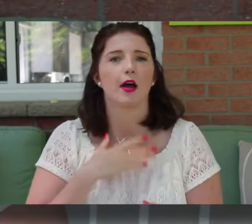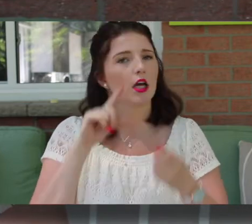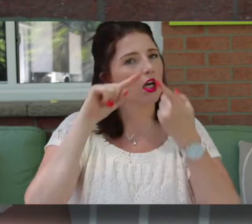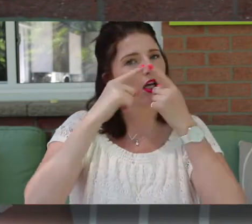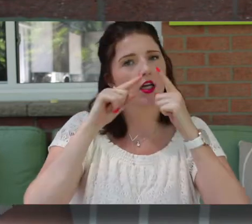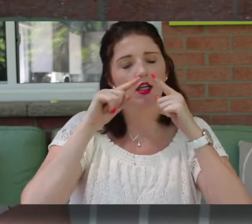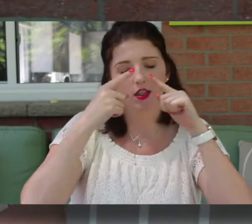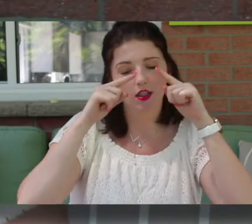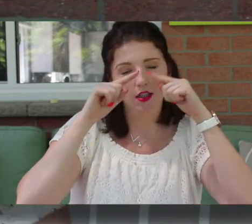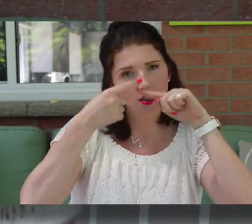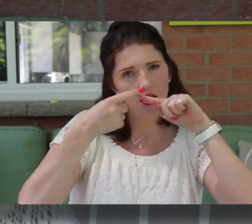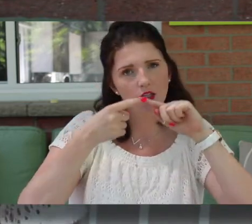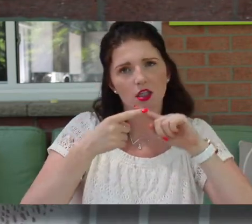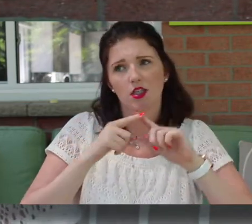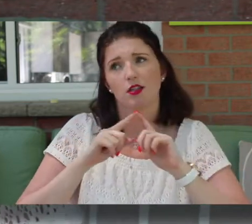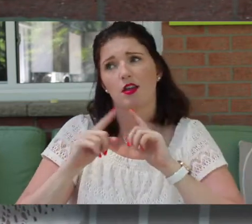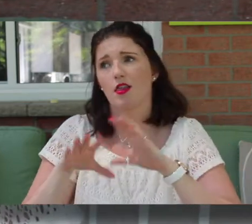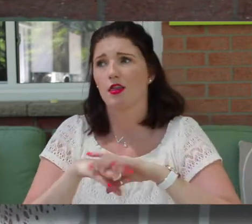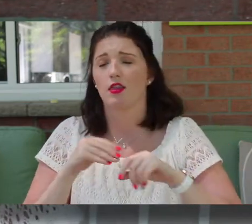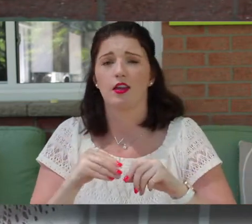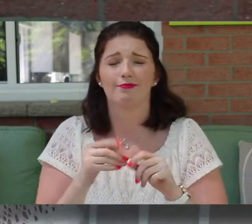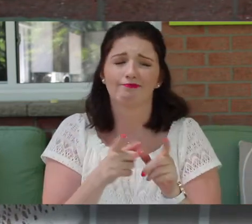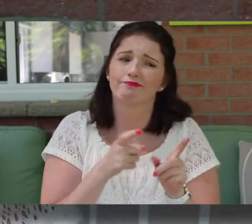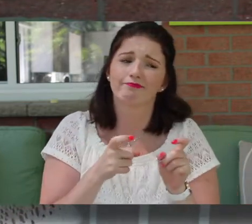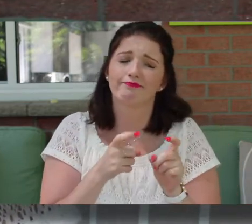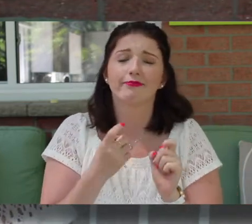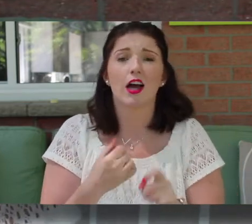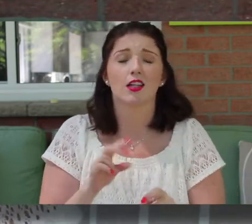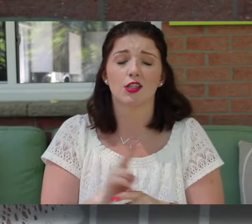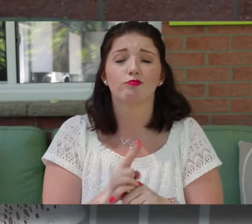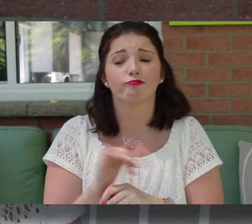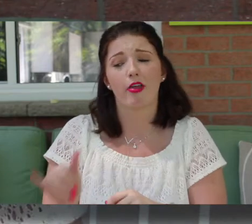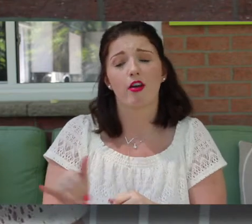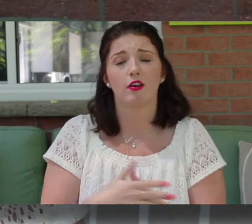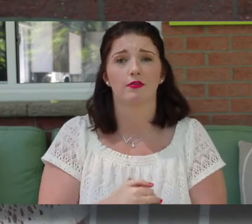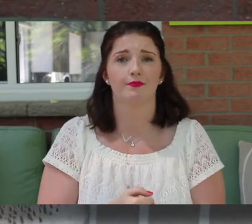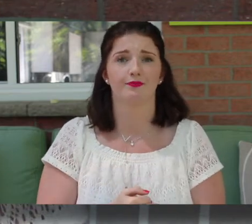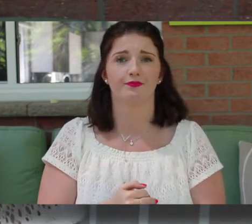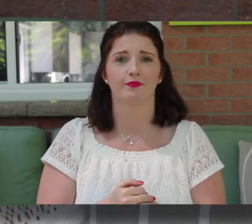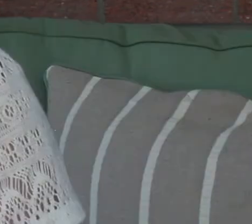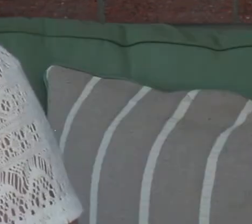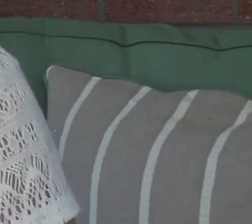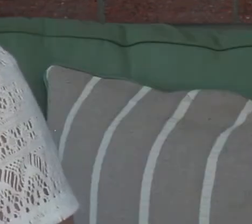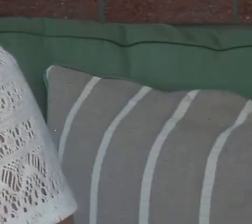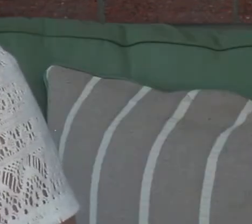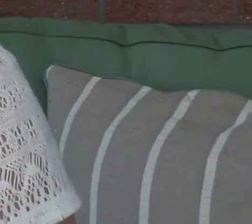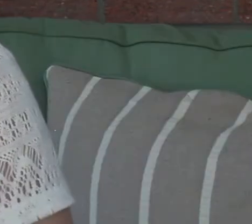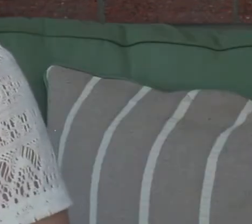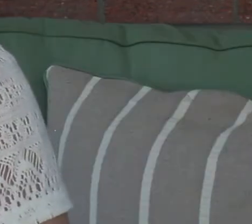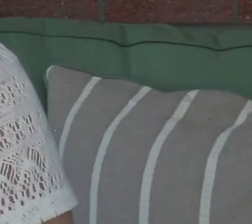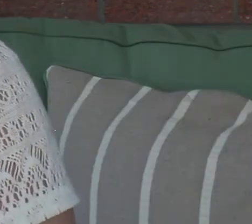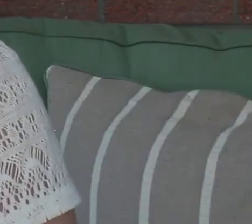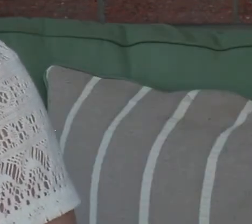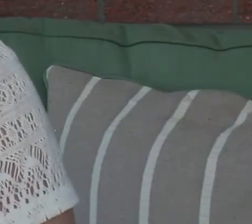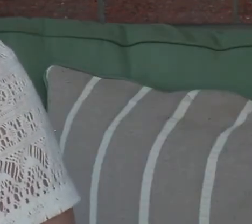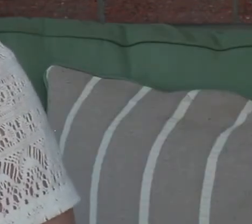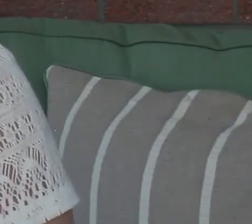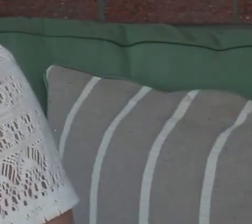type of deal. And honestly, it helps so much. My headaches go away pretty quickly, I would